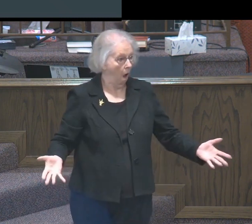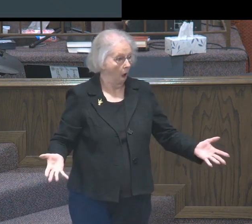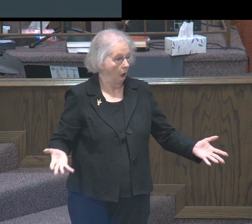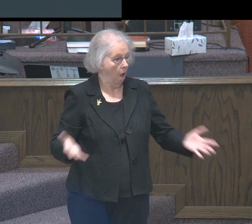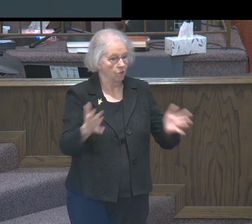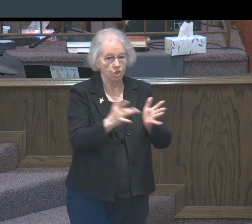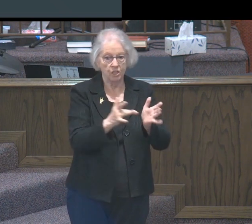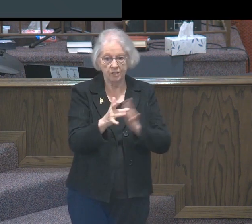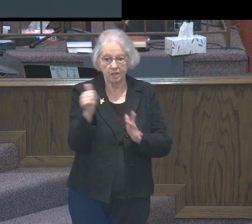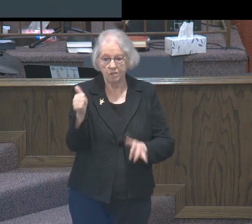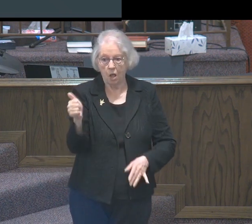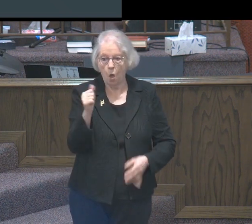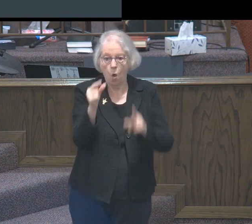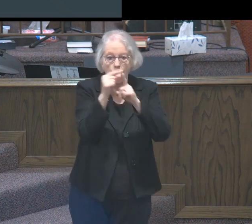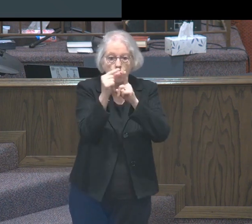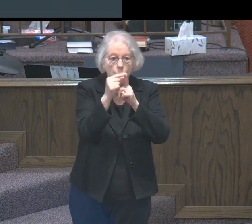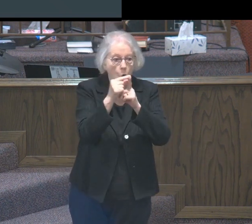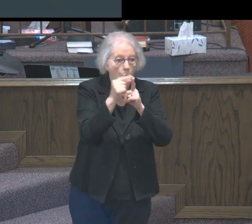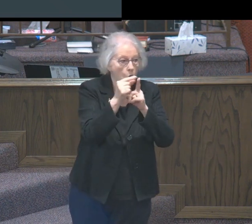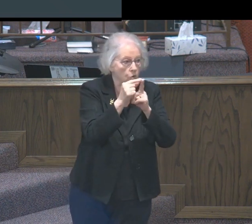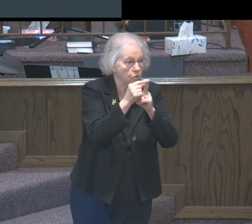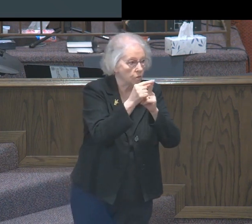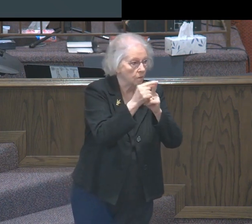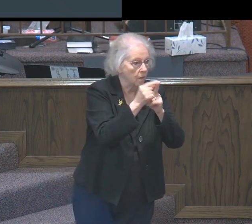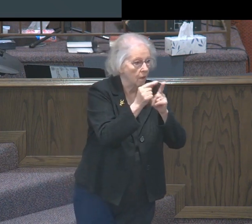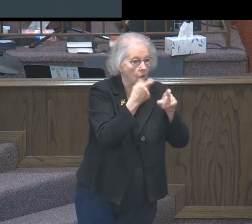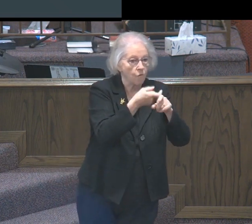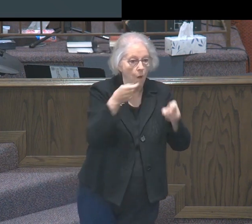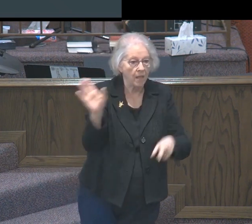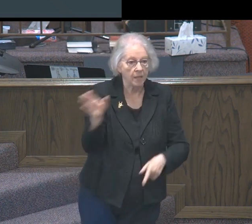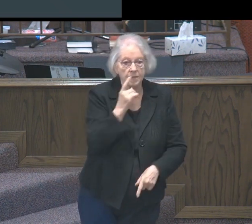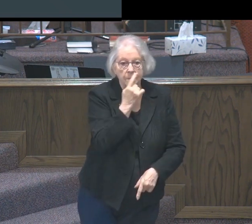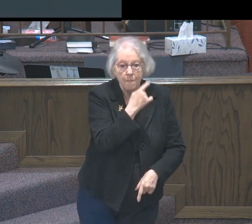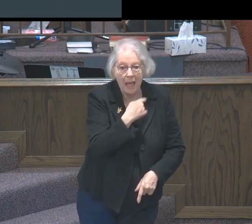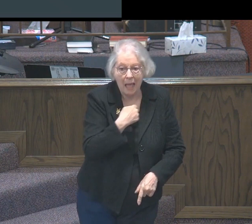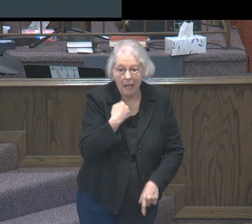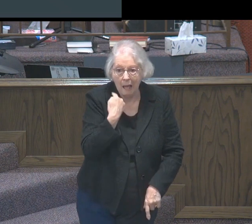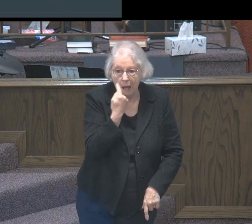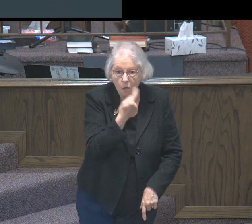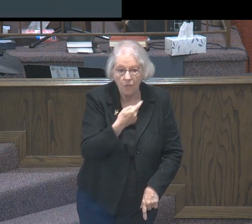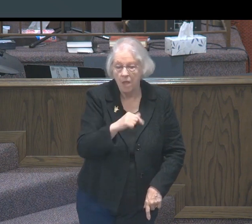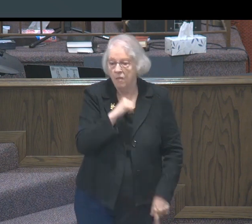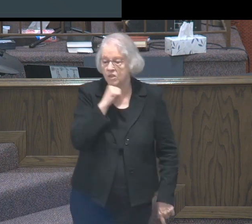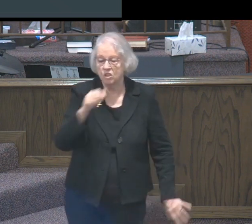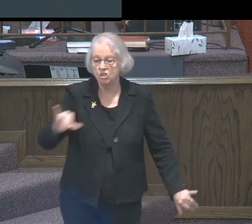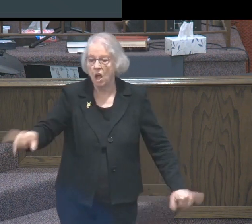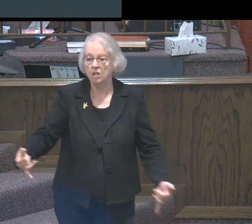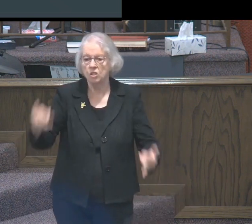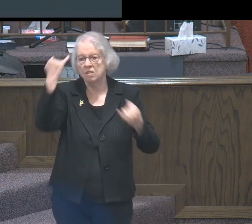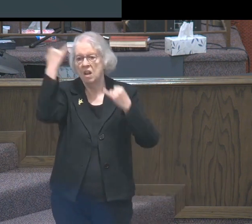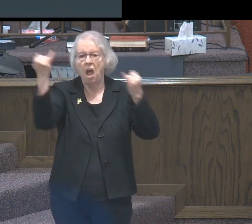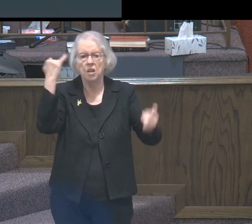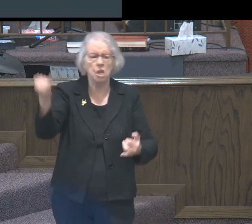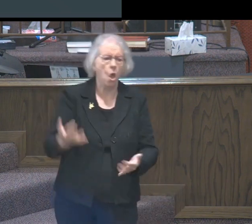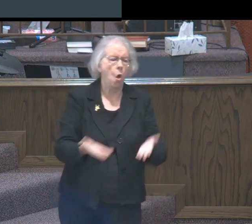And now he begins, starting really in verse number 13 and then following, this is how, because of what we look like,